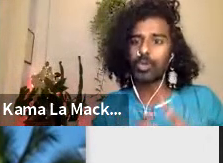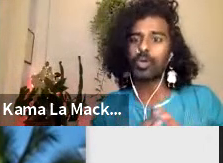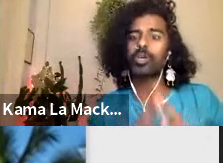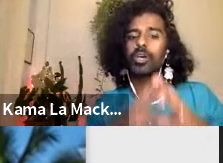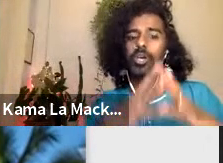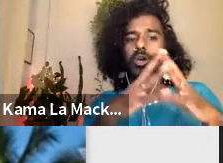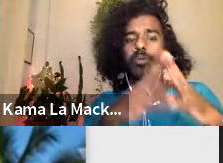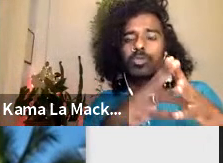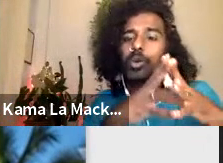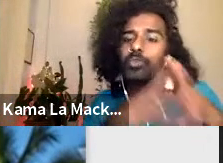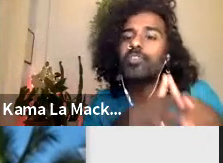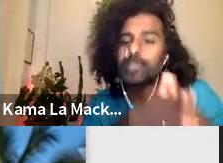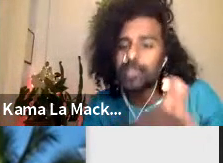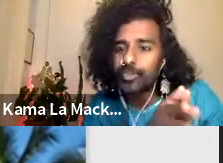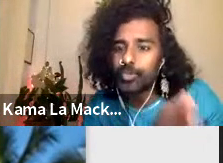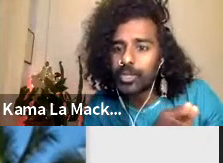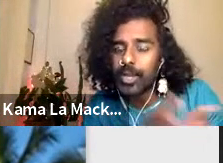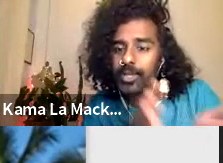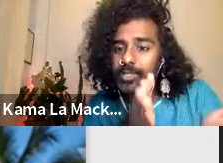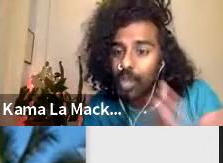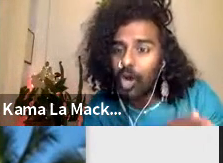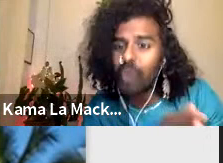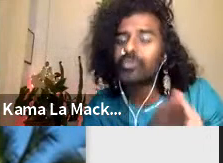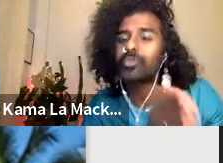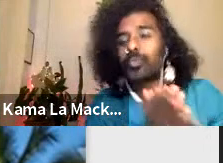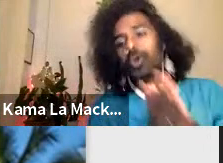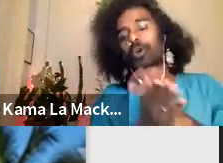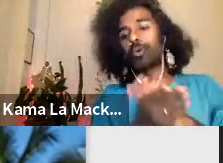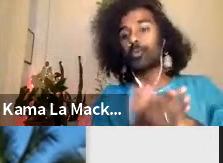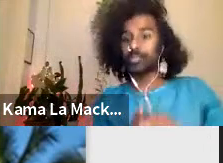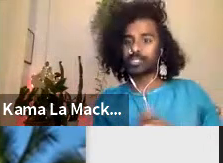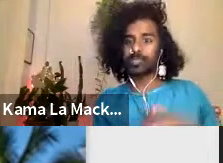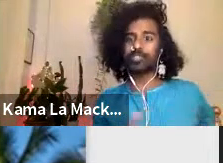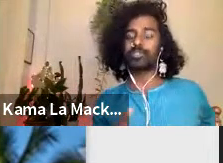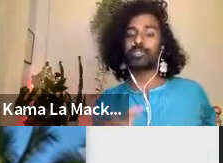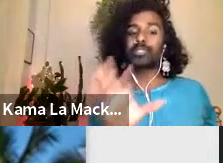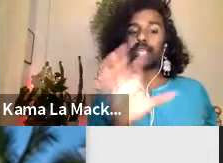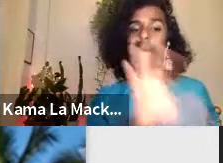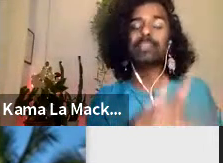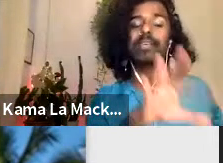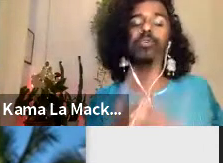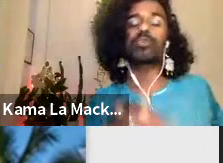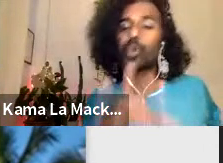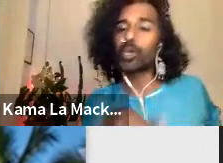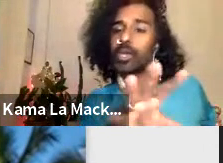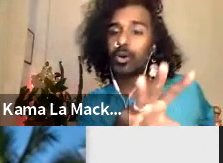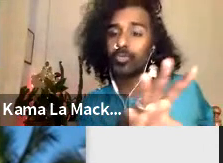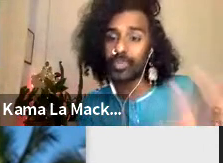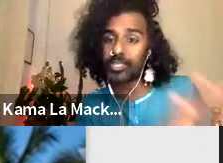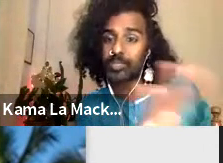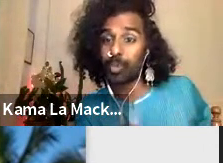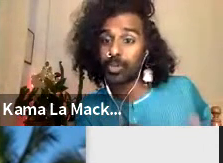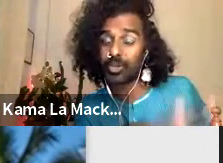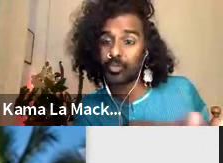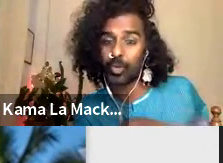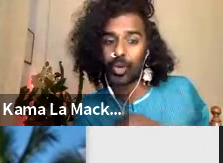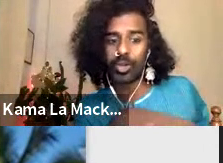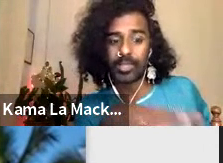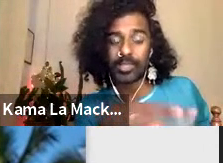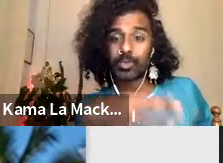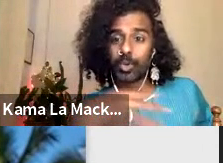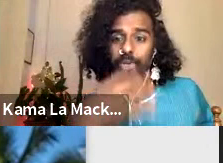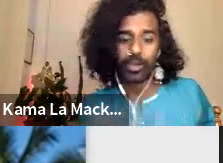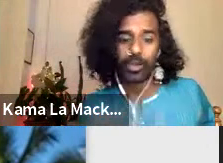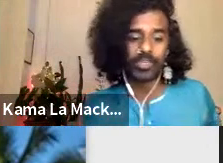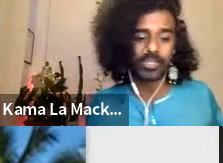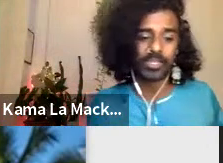this work was one of the things that I realized after the work was exhibited is that as I was working on this body of work,